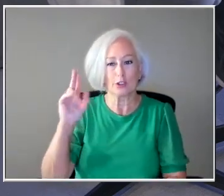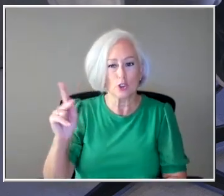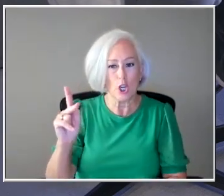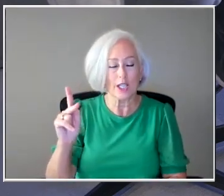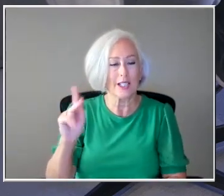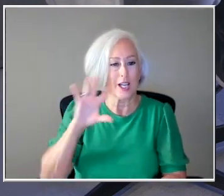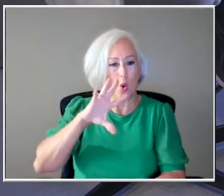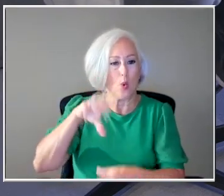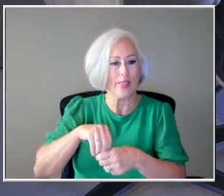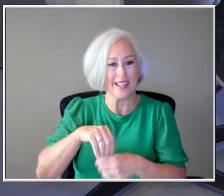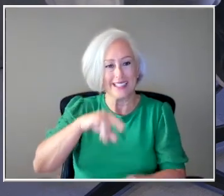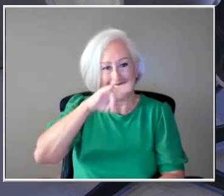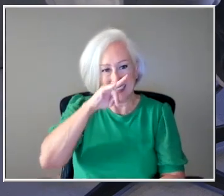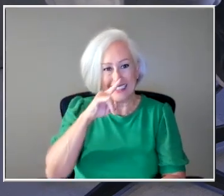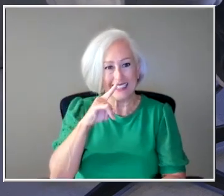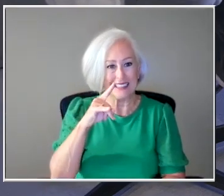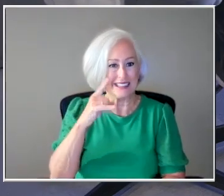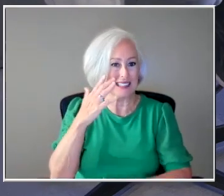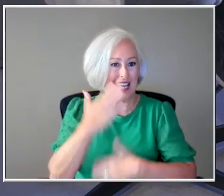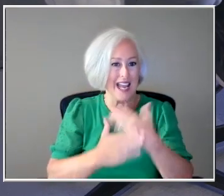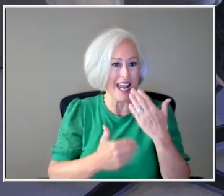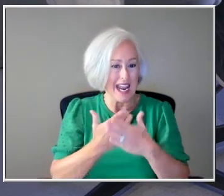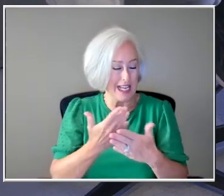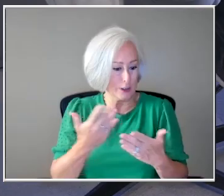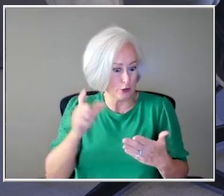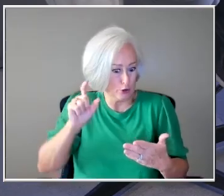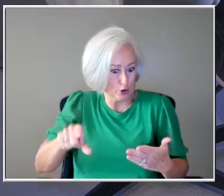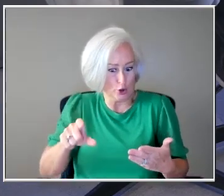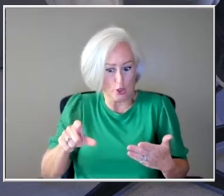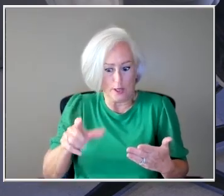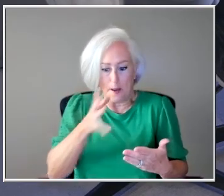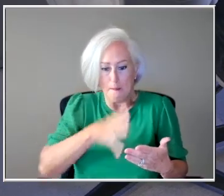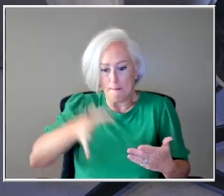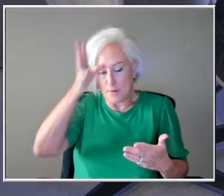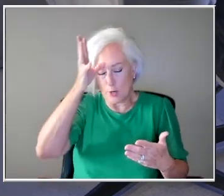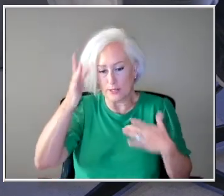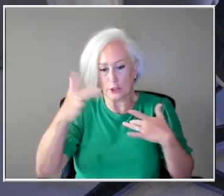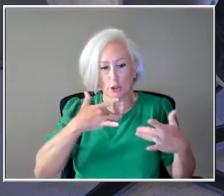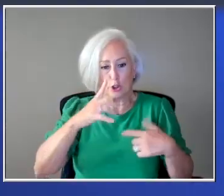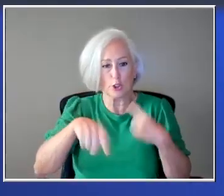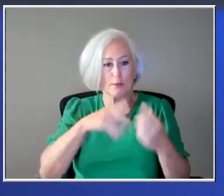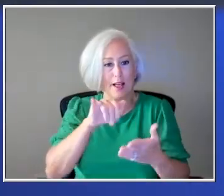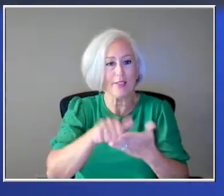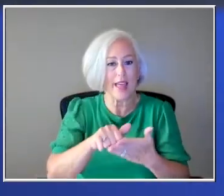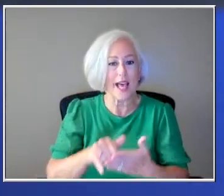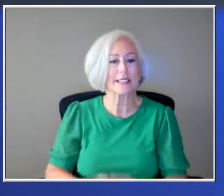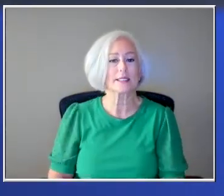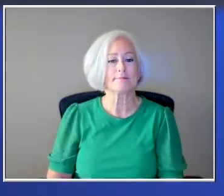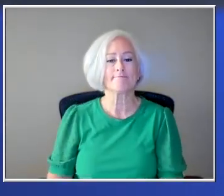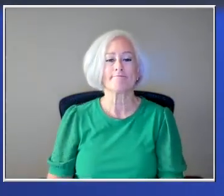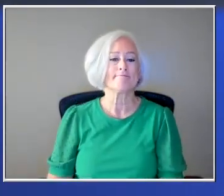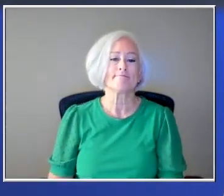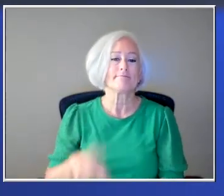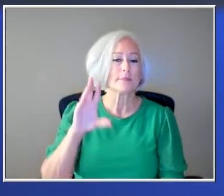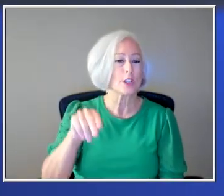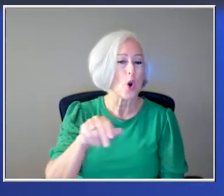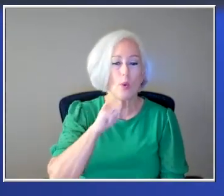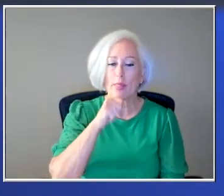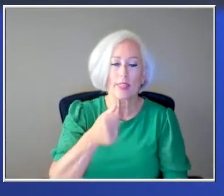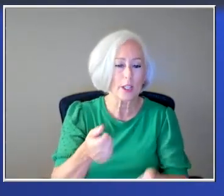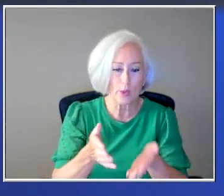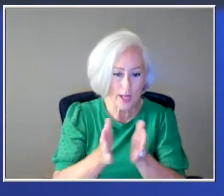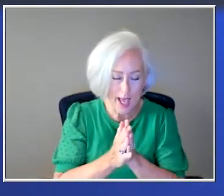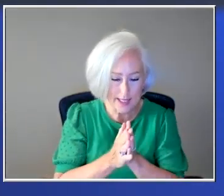that parents should be worried about? Do they ask you? They should be worried about it. No, they don't ask. And that's, I think, one of the ones